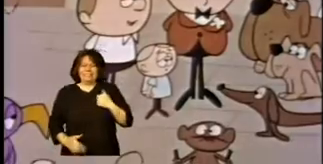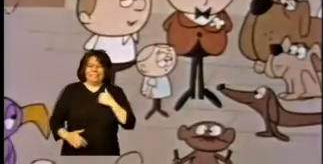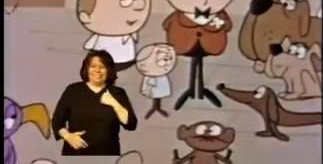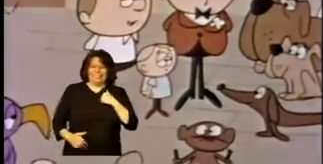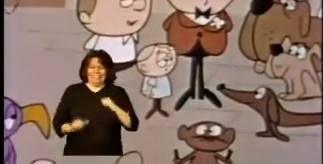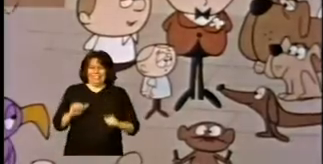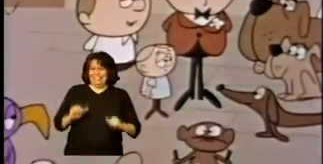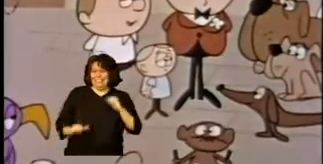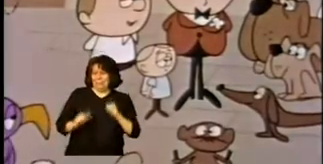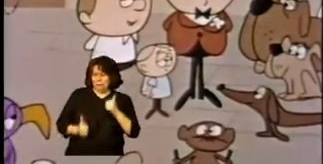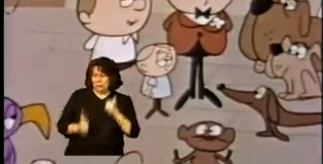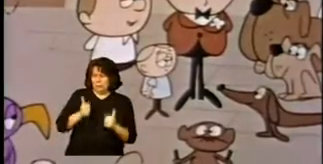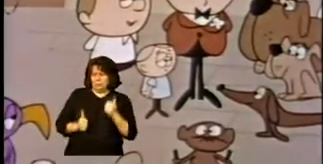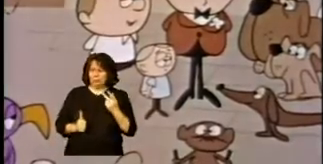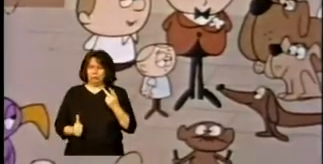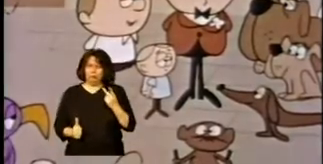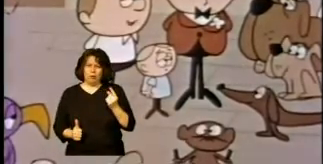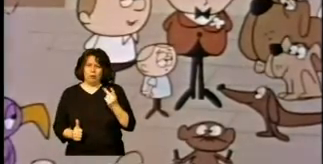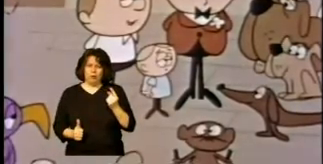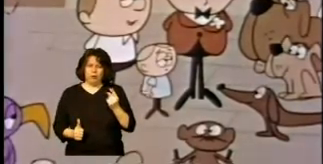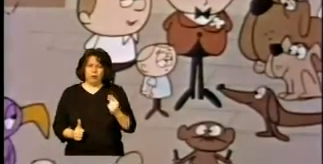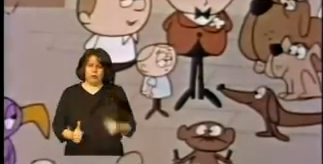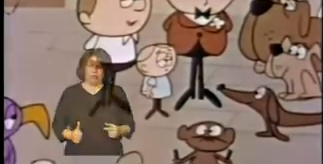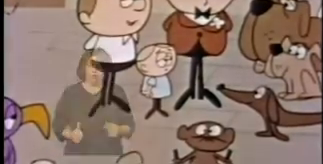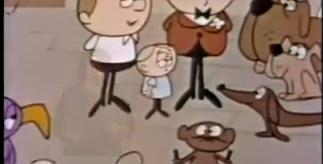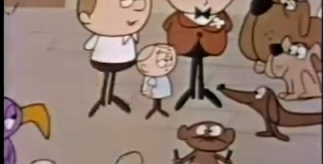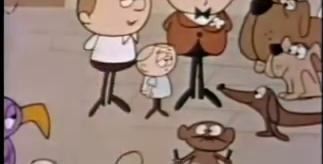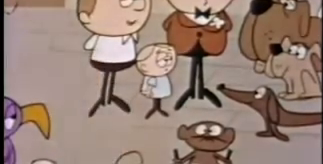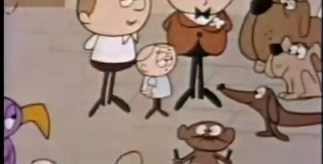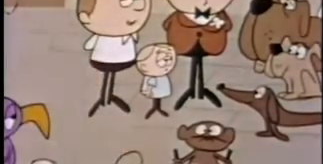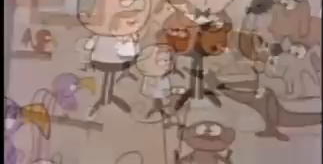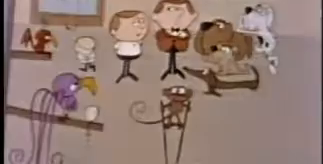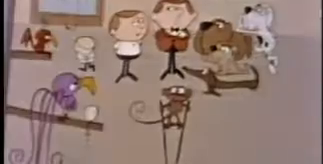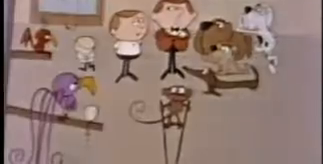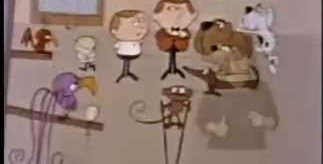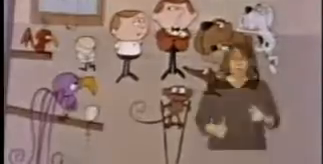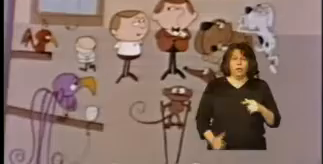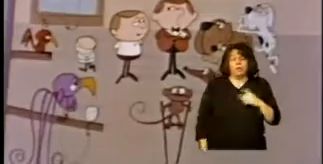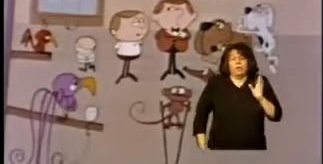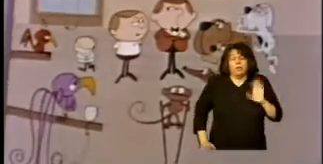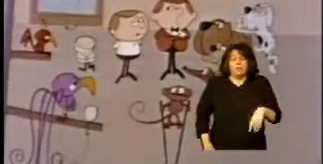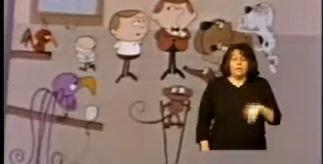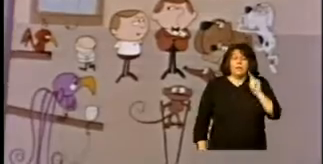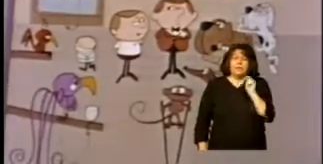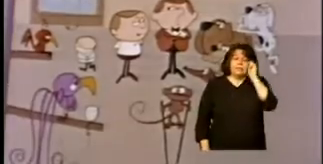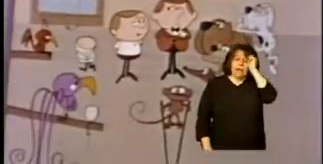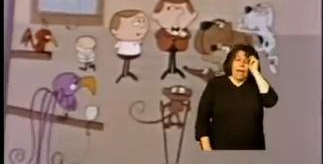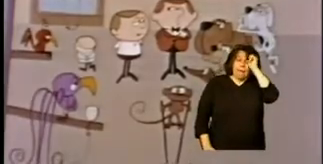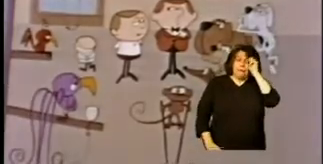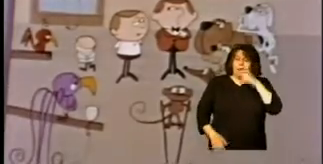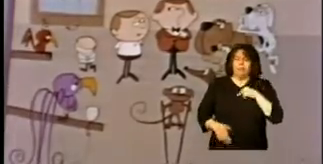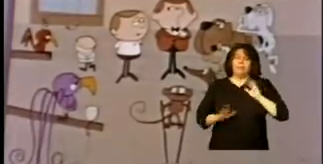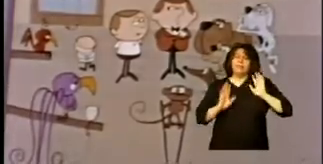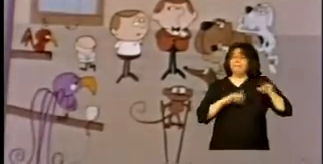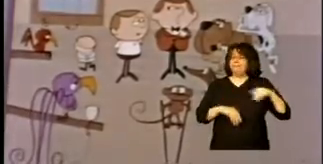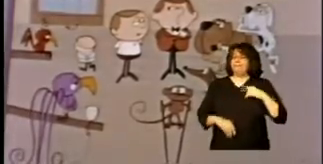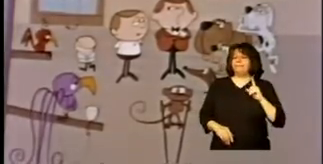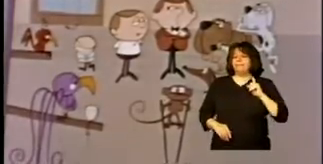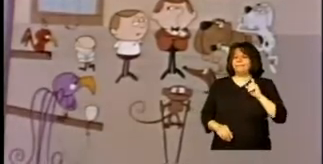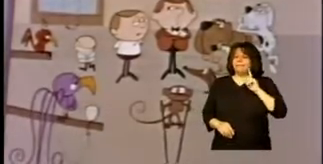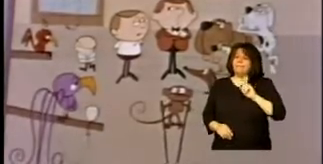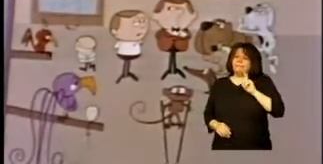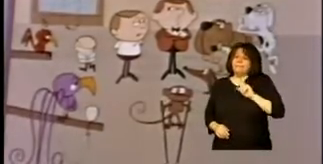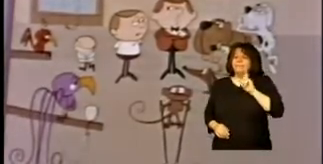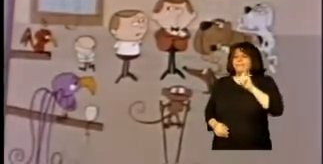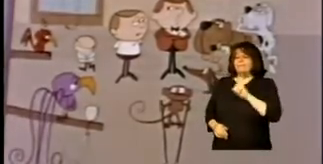Still, Tommy was not exactly sure of the kind of dog he wanted. Then Tommy wandered away from his father